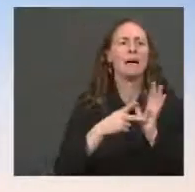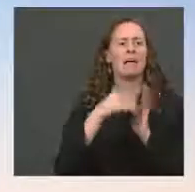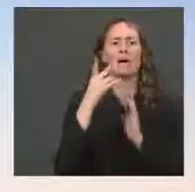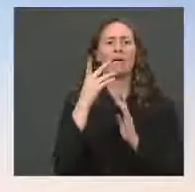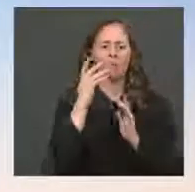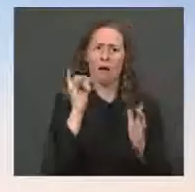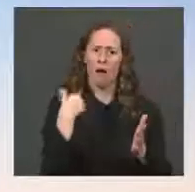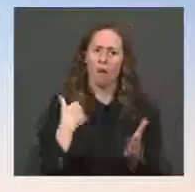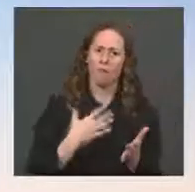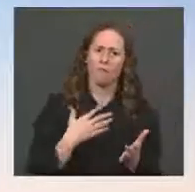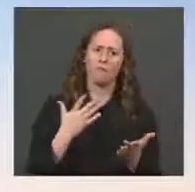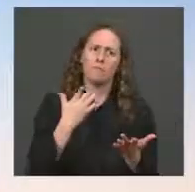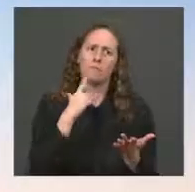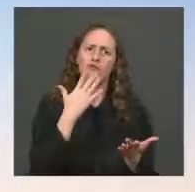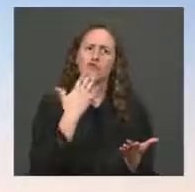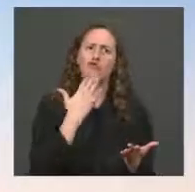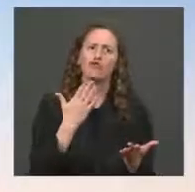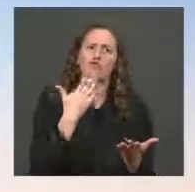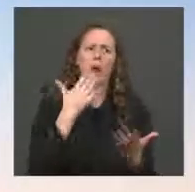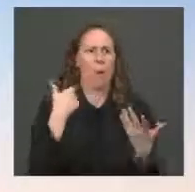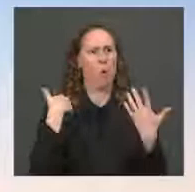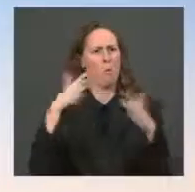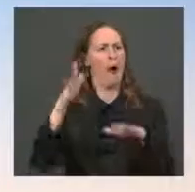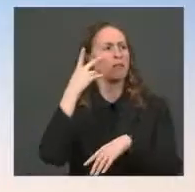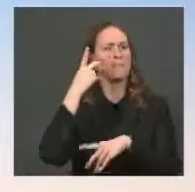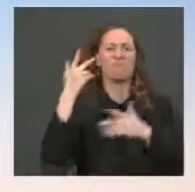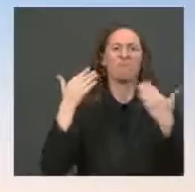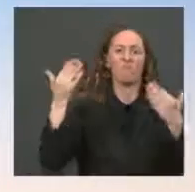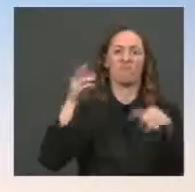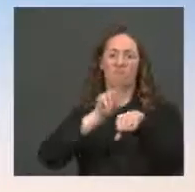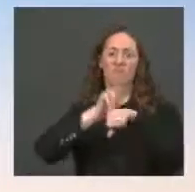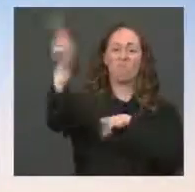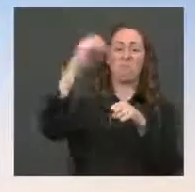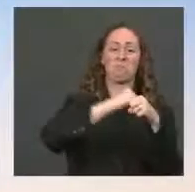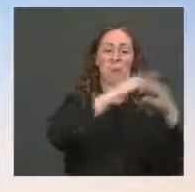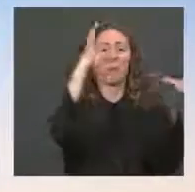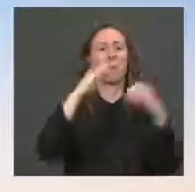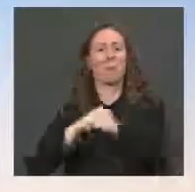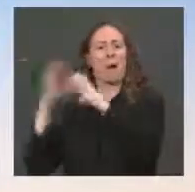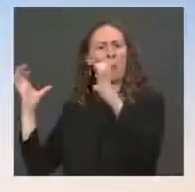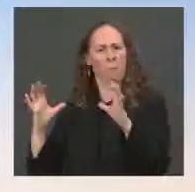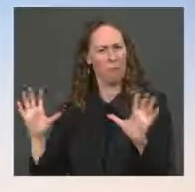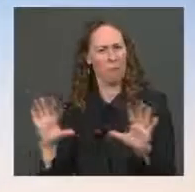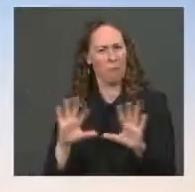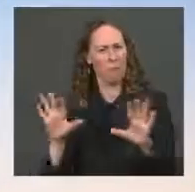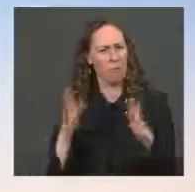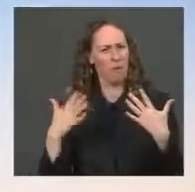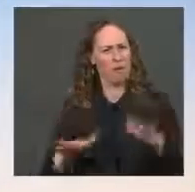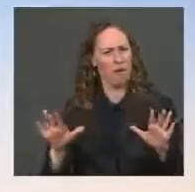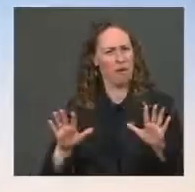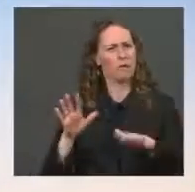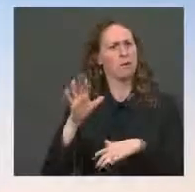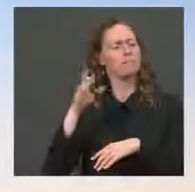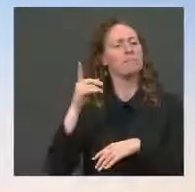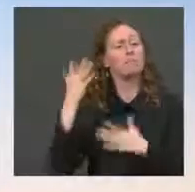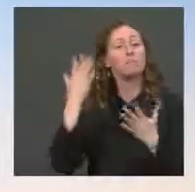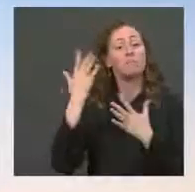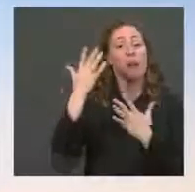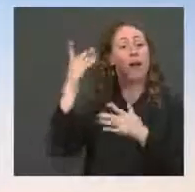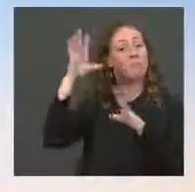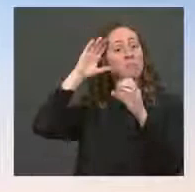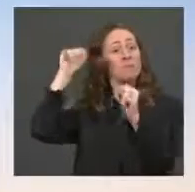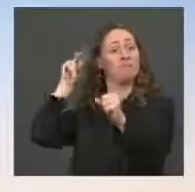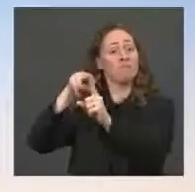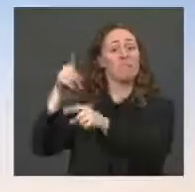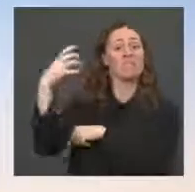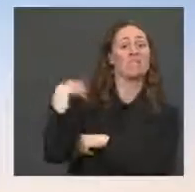prevent nuclear war. So what I can speak to though is the president's view of Chairman Milley, and obviously Chairman Milley